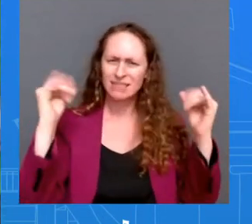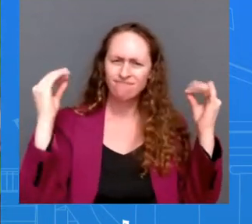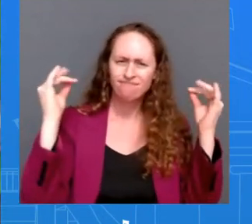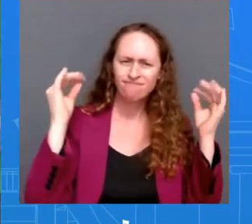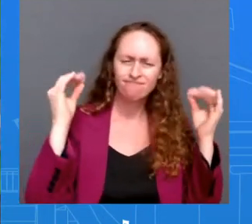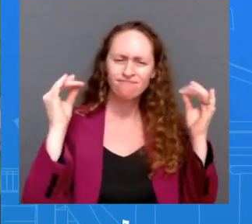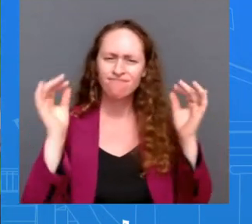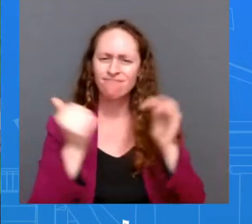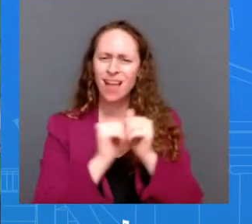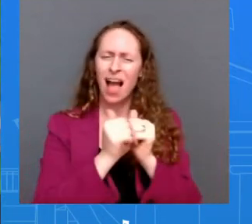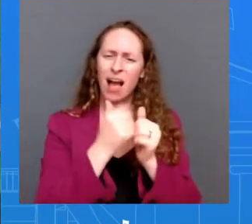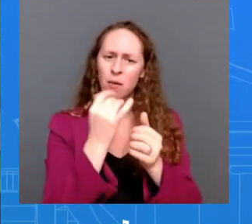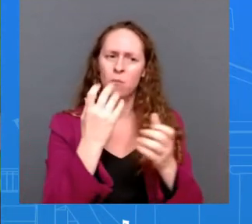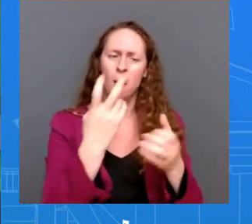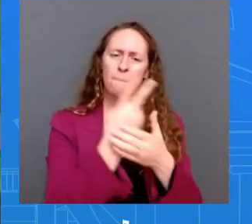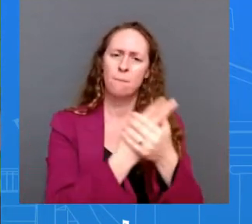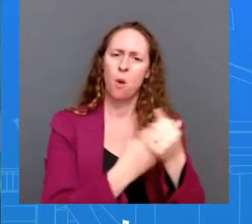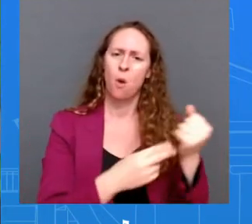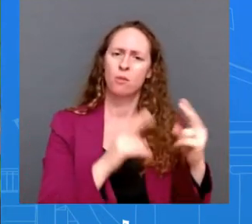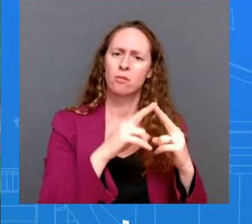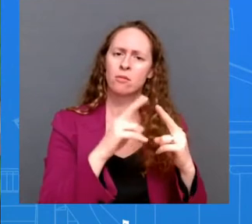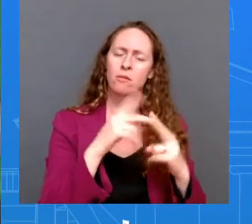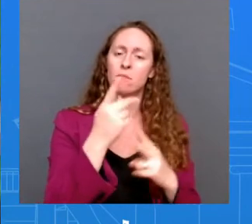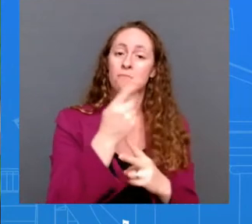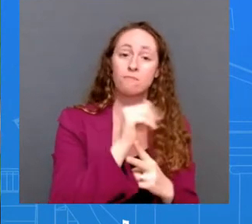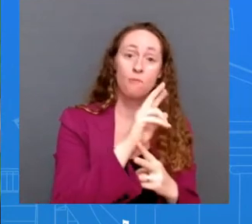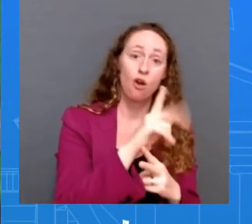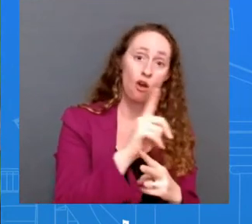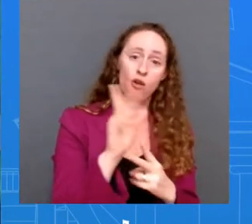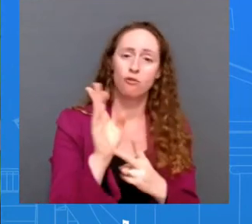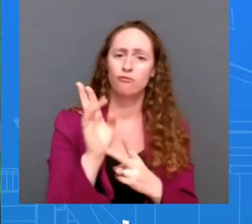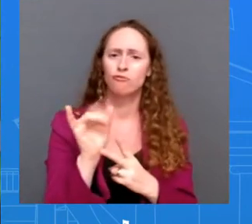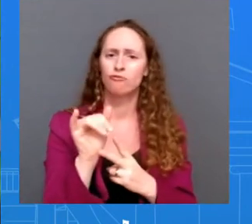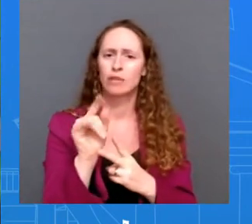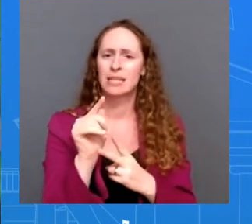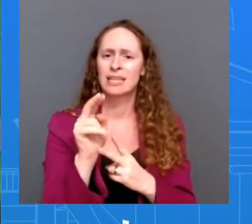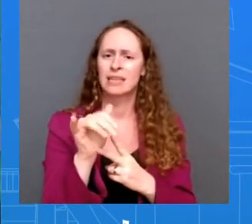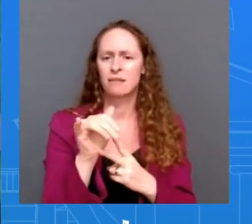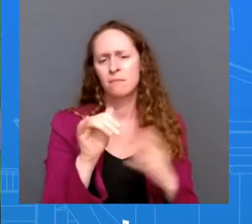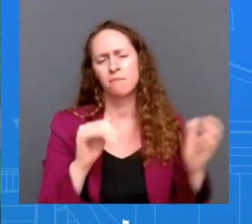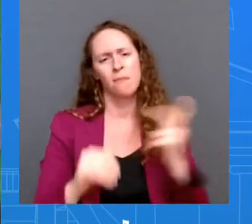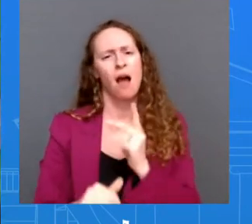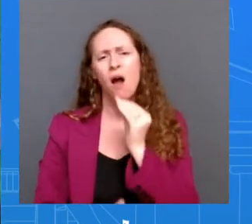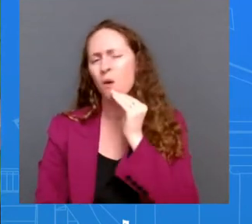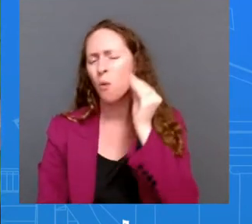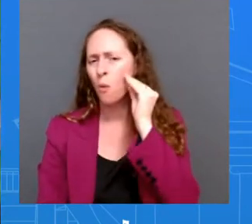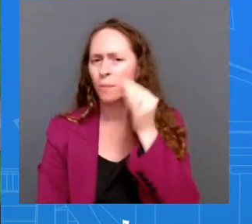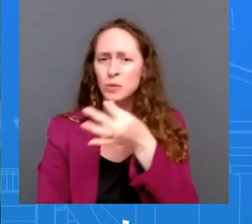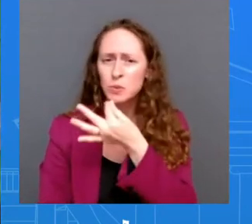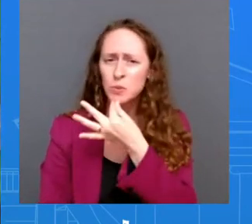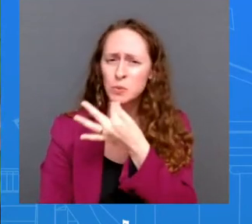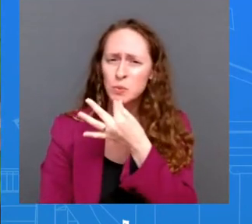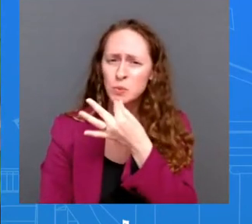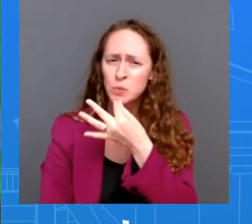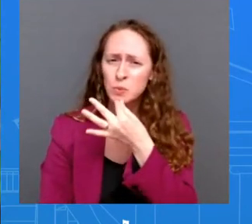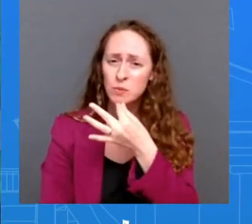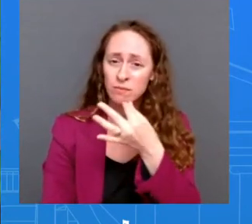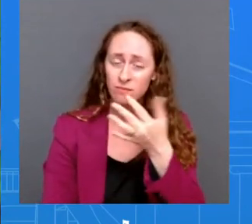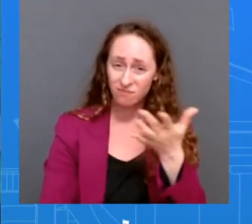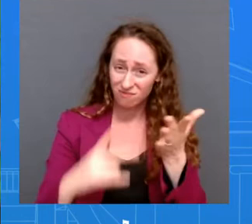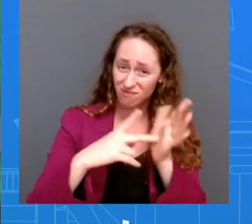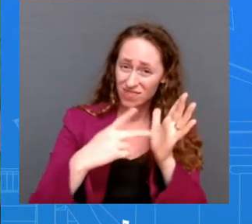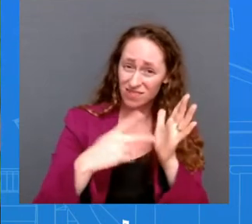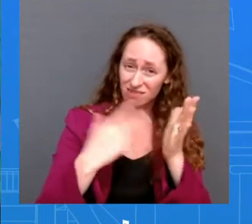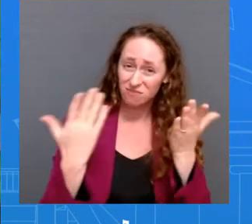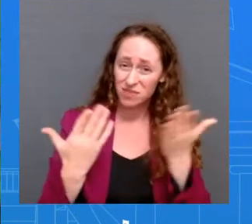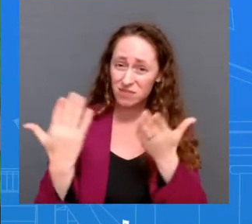possible. Is that a suggestion that he's willing to go even further? Is there more that the U.S. can do to pressure